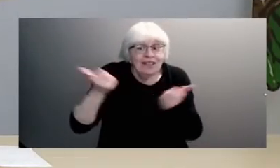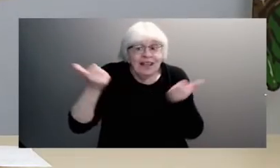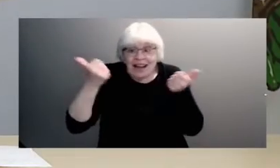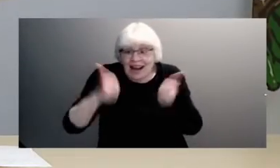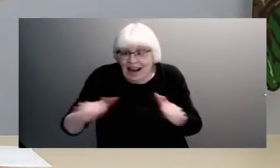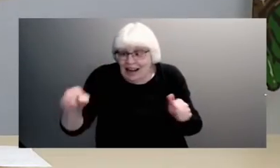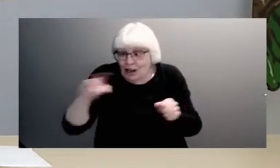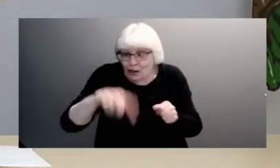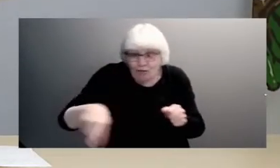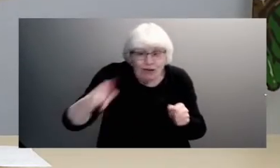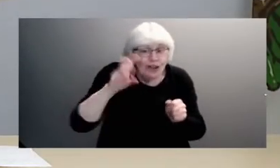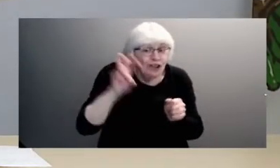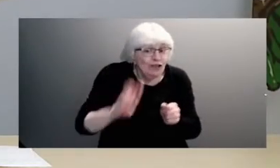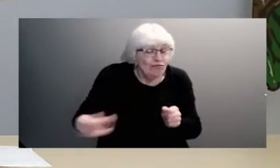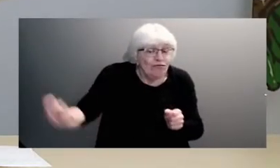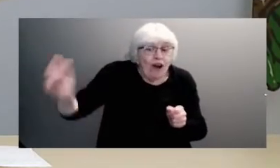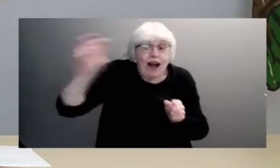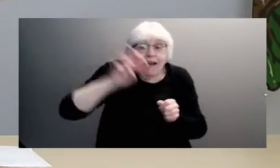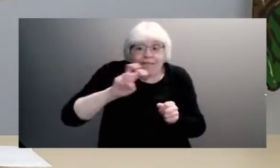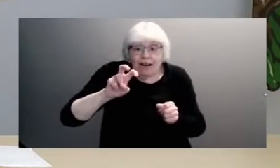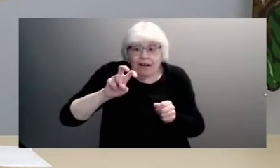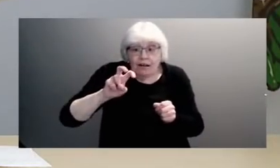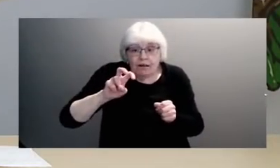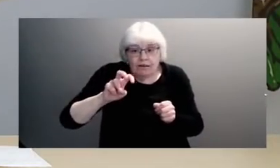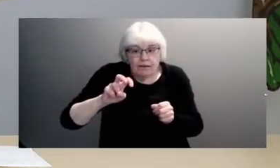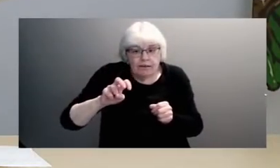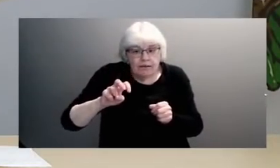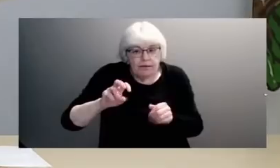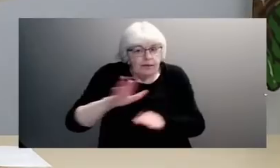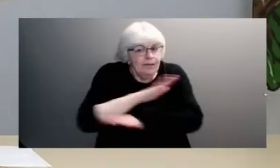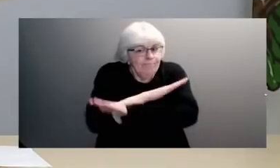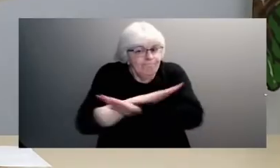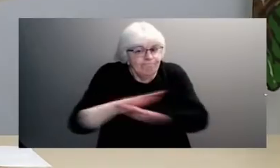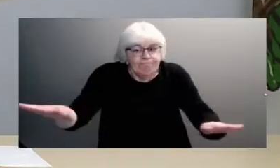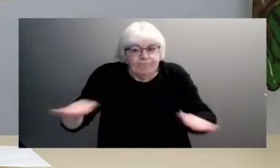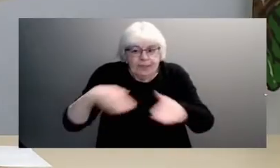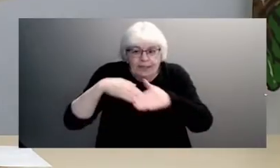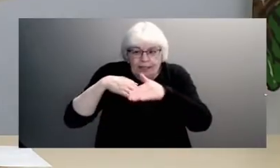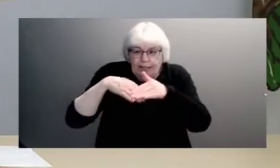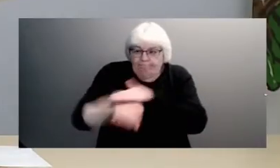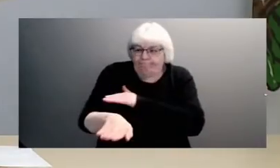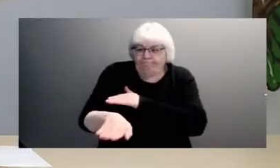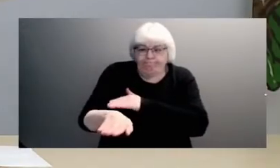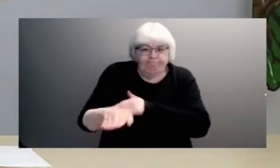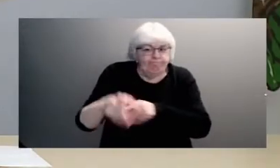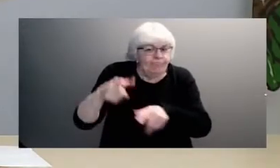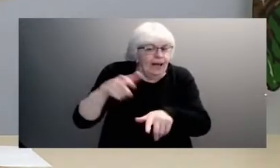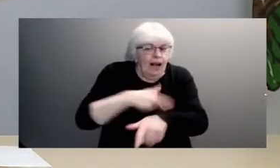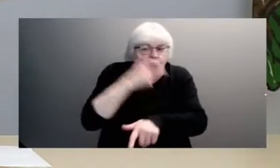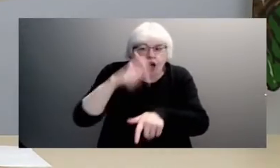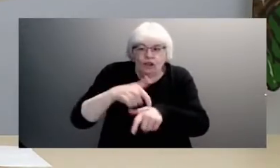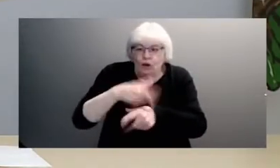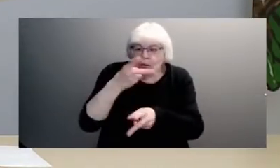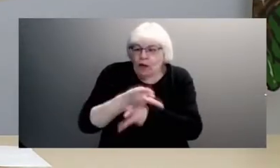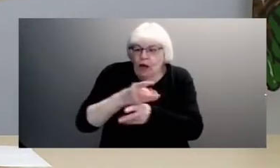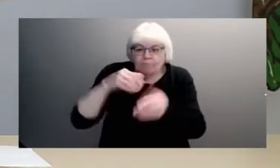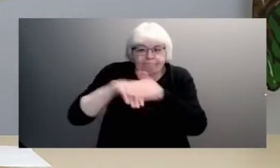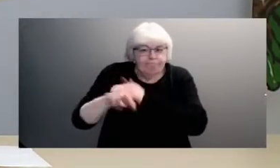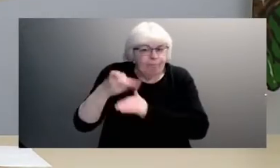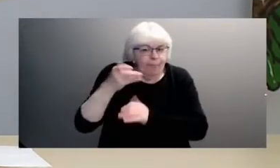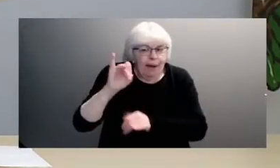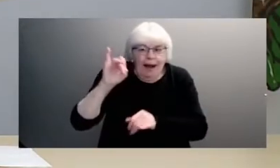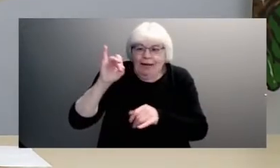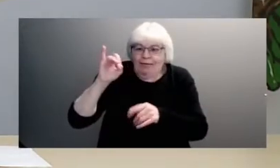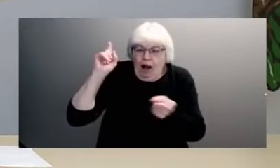care or long-term care community care setting in PEI until they've had 3 negative tests. And on days 0, 4, and